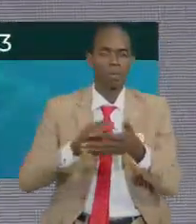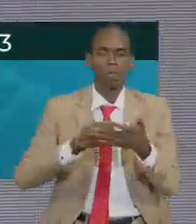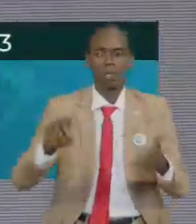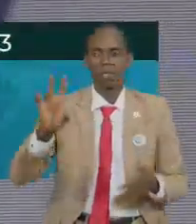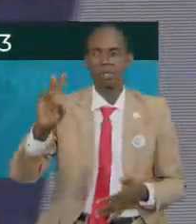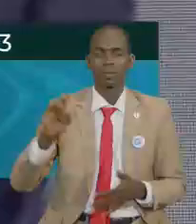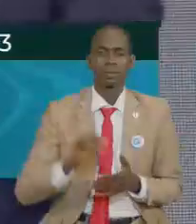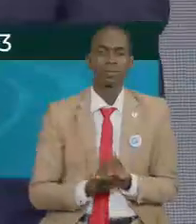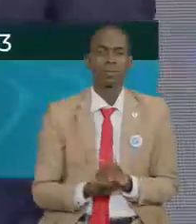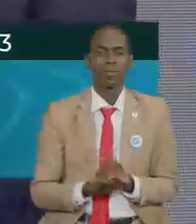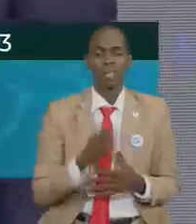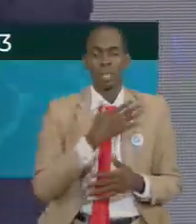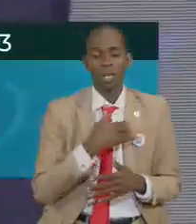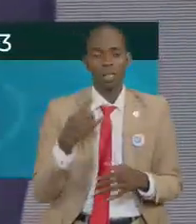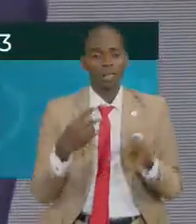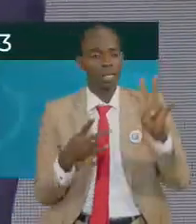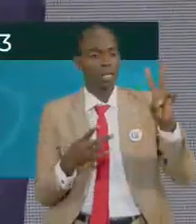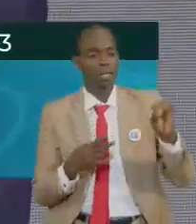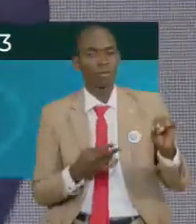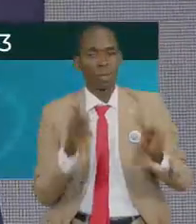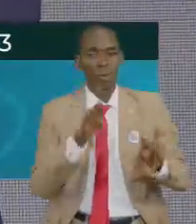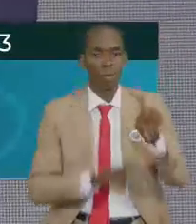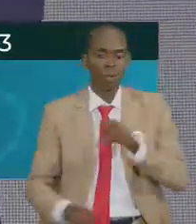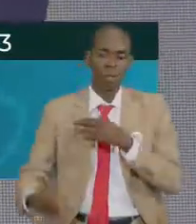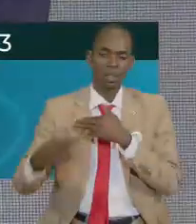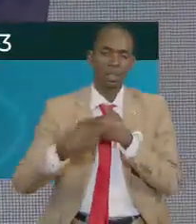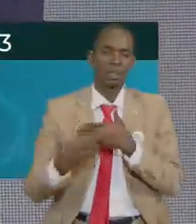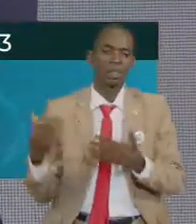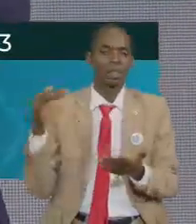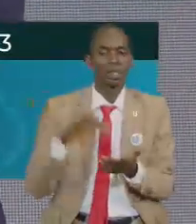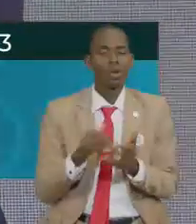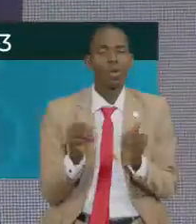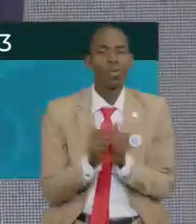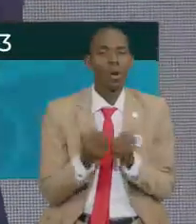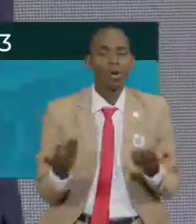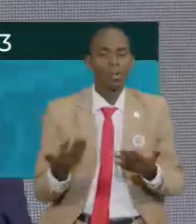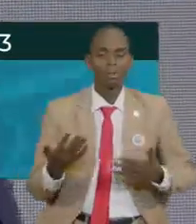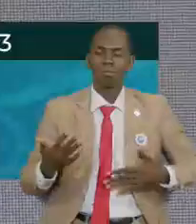And the 70 returned again with joy.